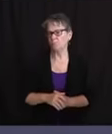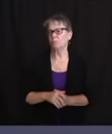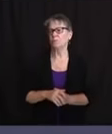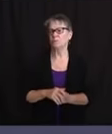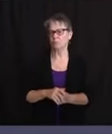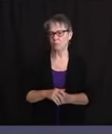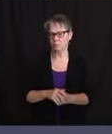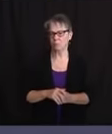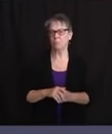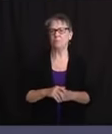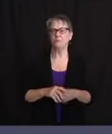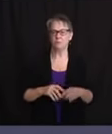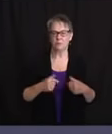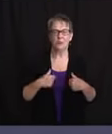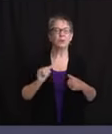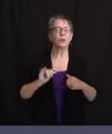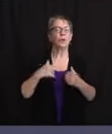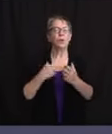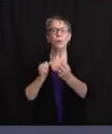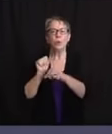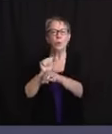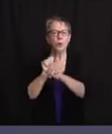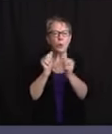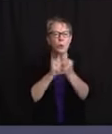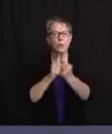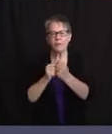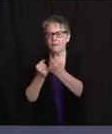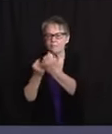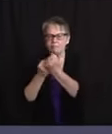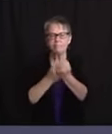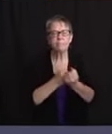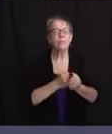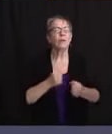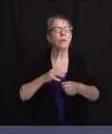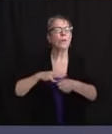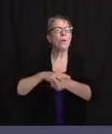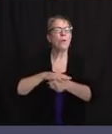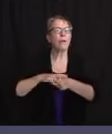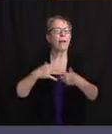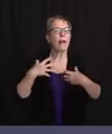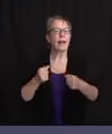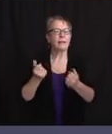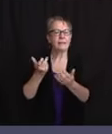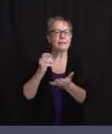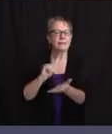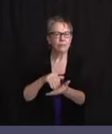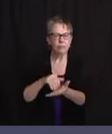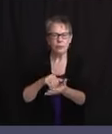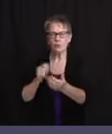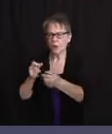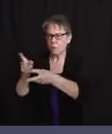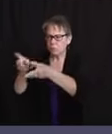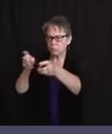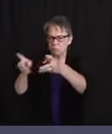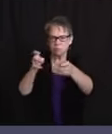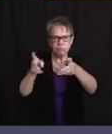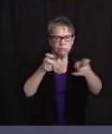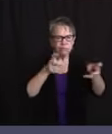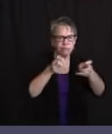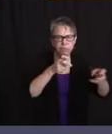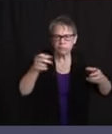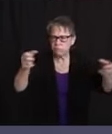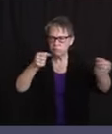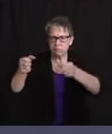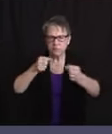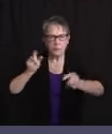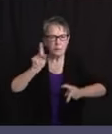expressions of interest to help the locals with the staffing. We hope to have formal requests for quotes posted this